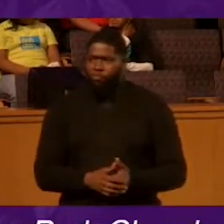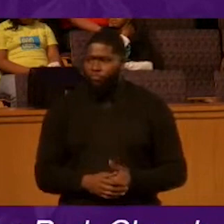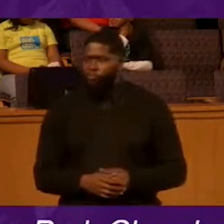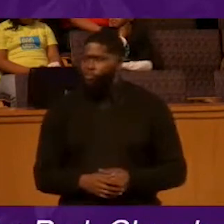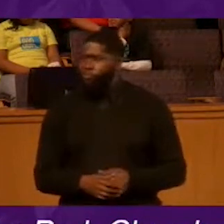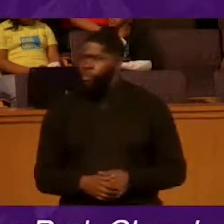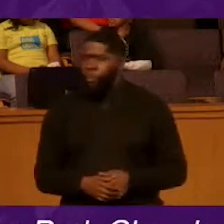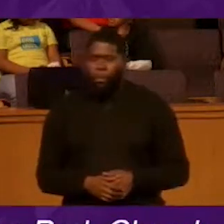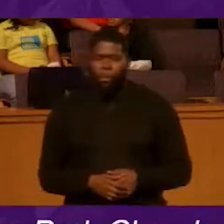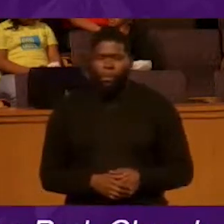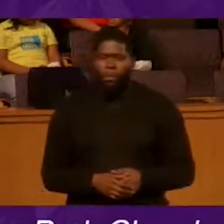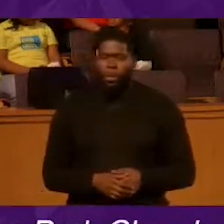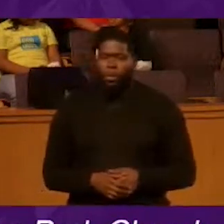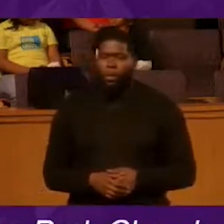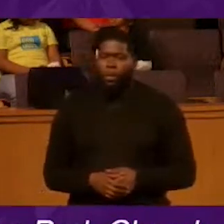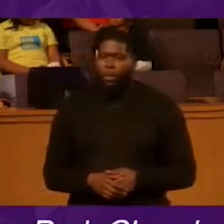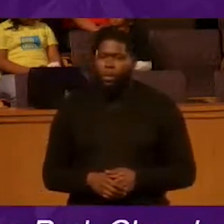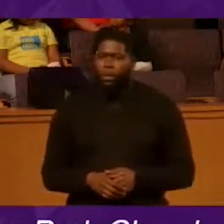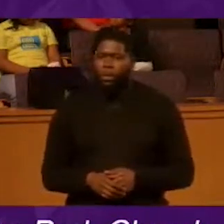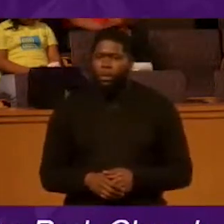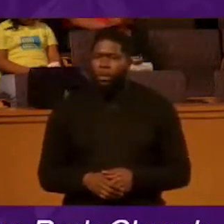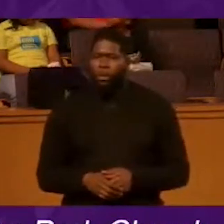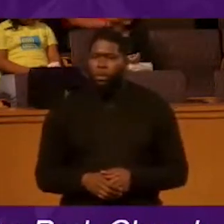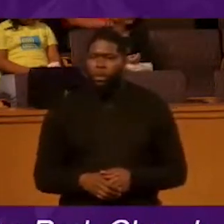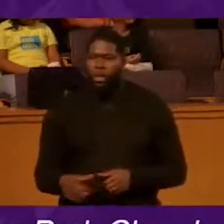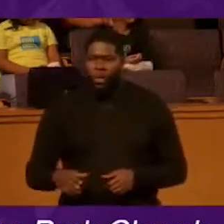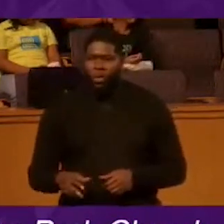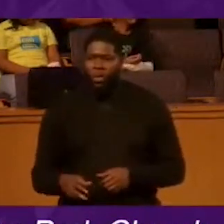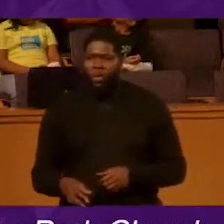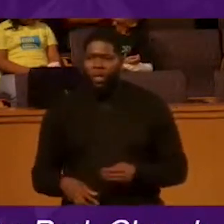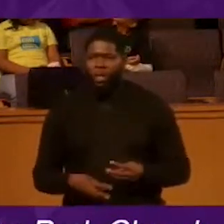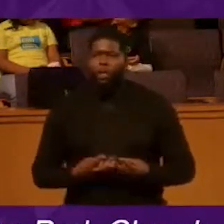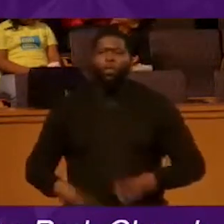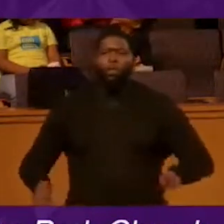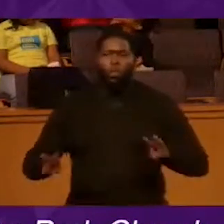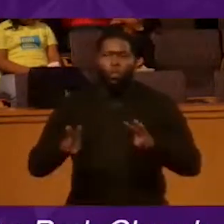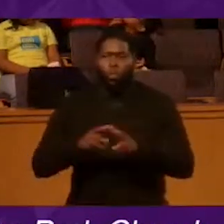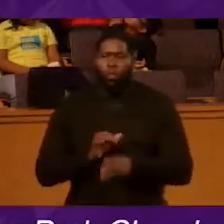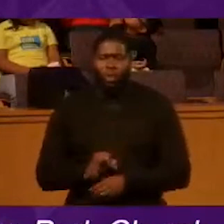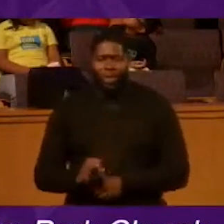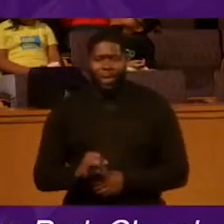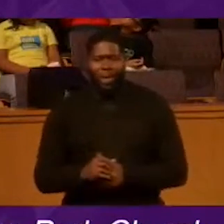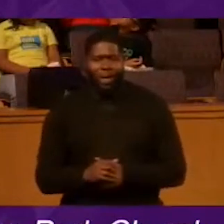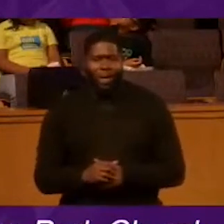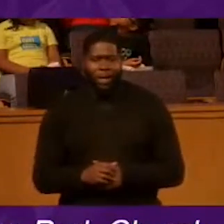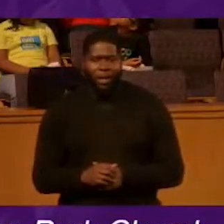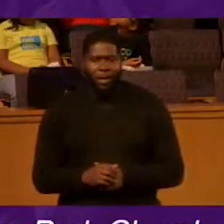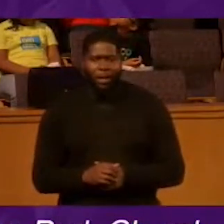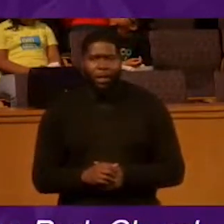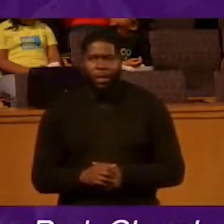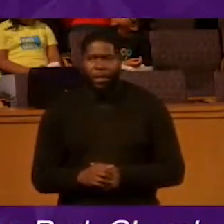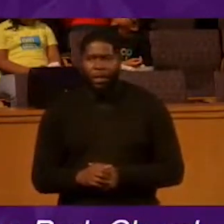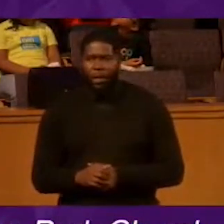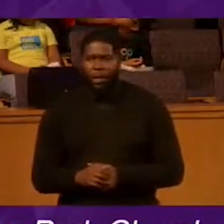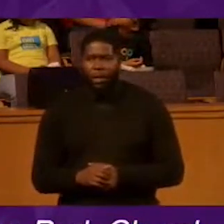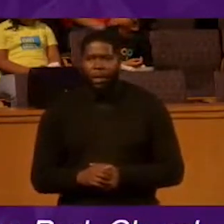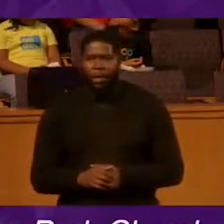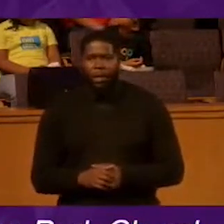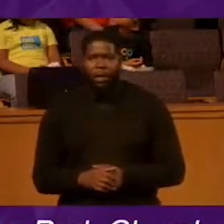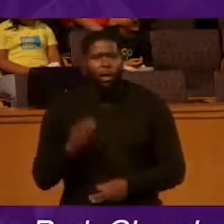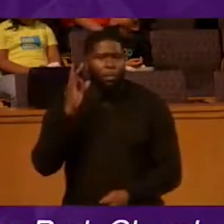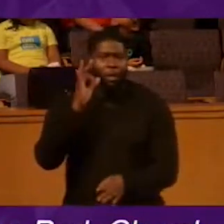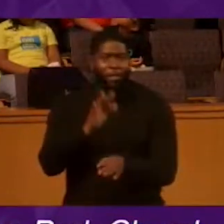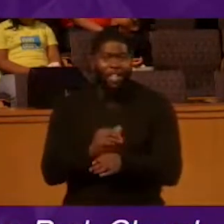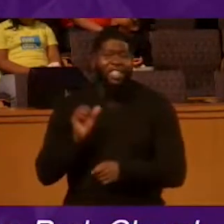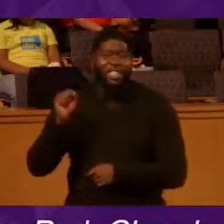you know, or is it worth it, right? You know, and then eventually, my faith says